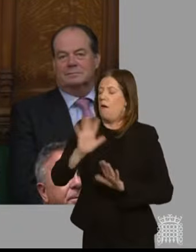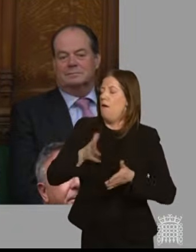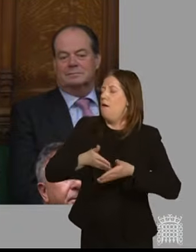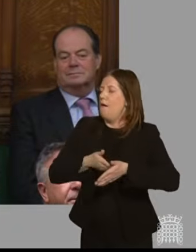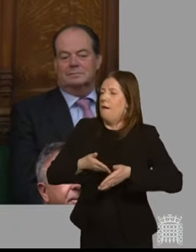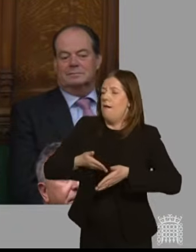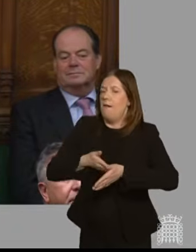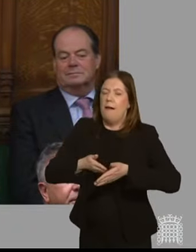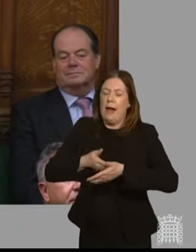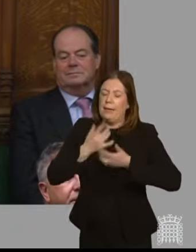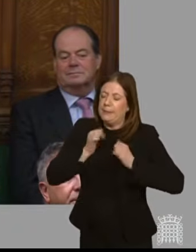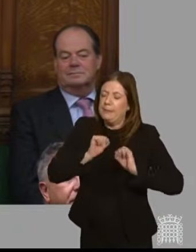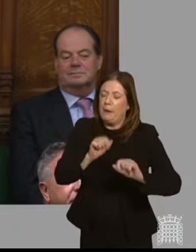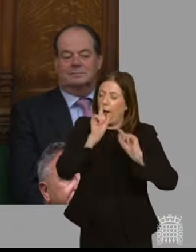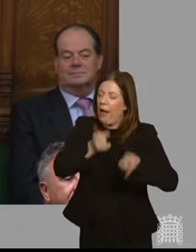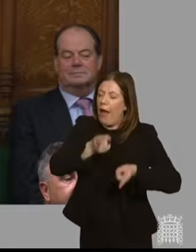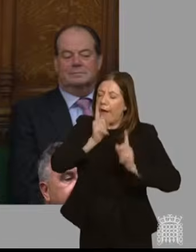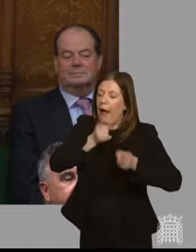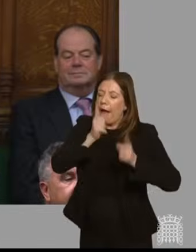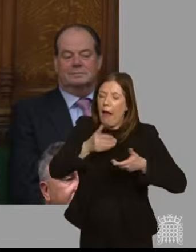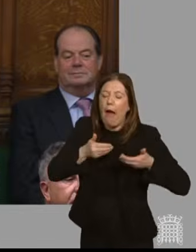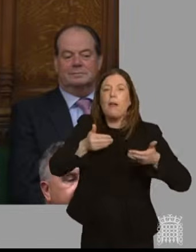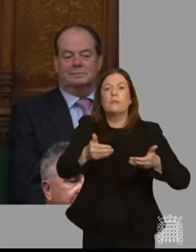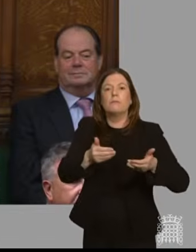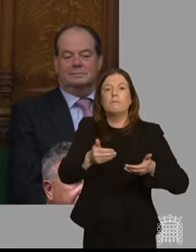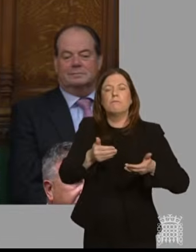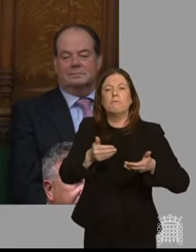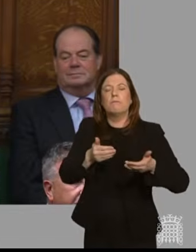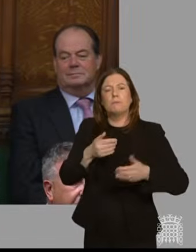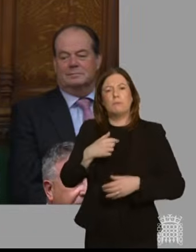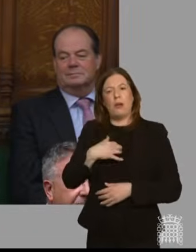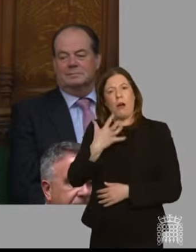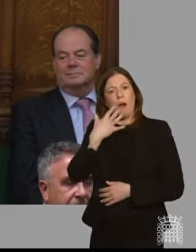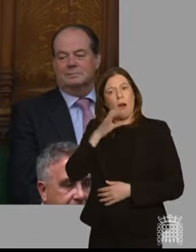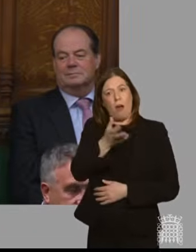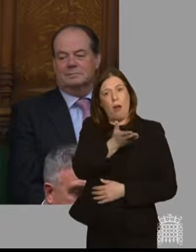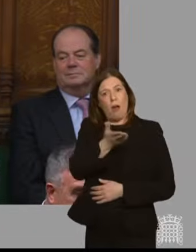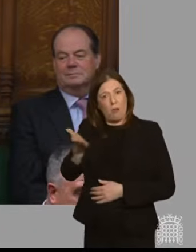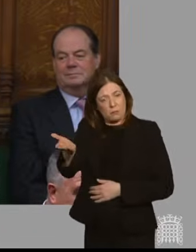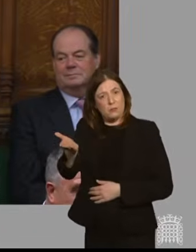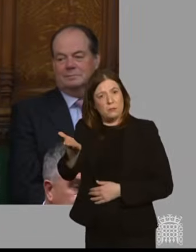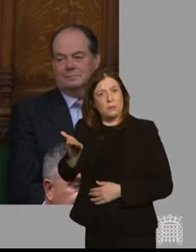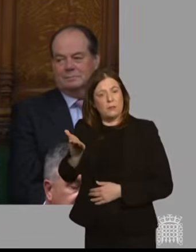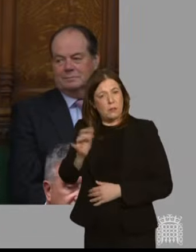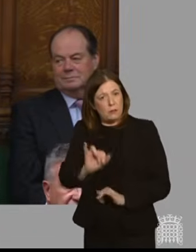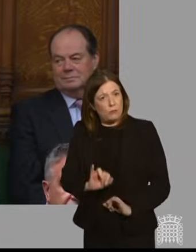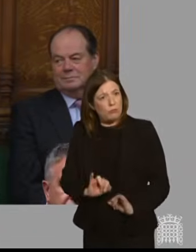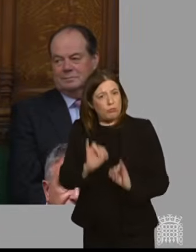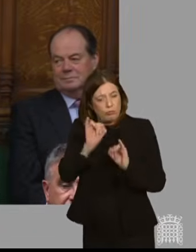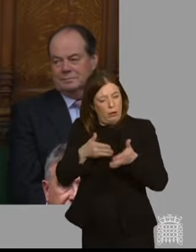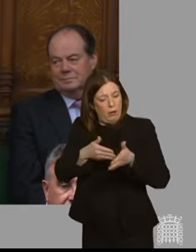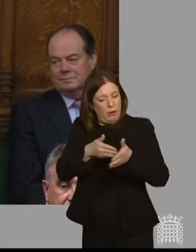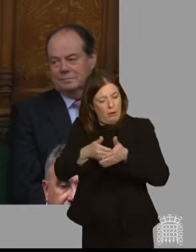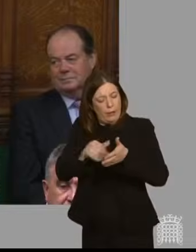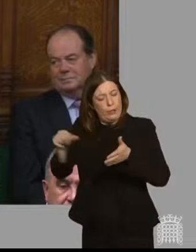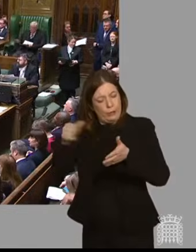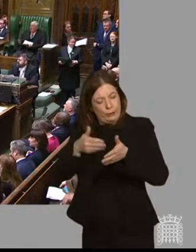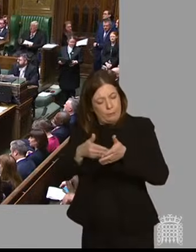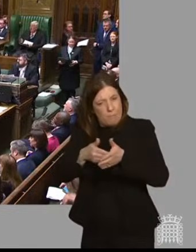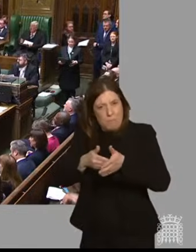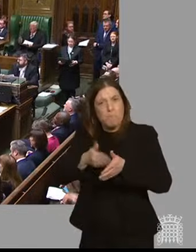my right honourable friend agree with me that this is scandalous and should be dealt with, and those people blocking it held to